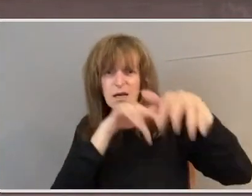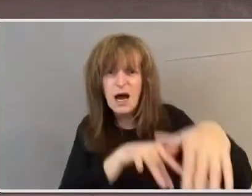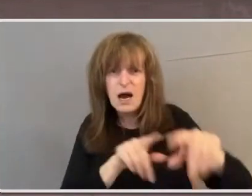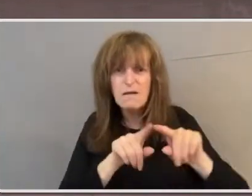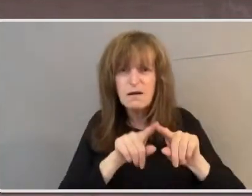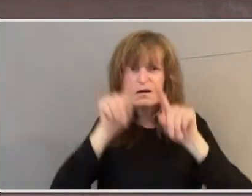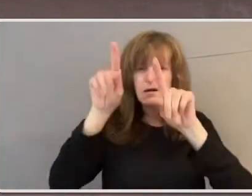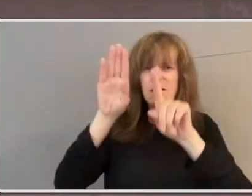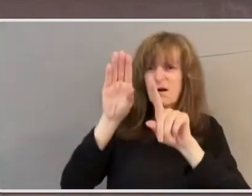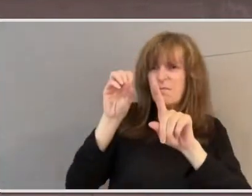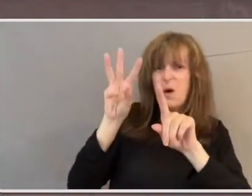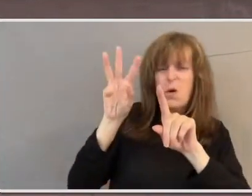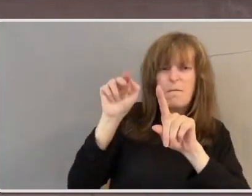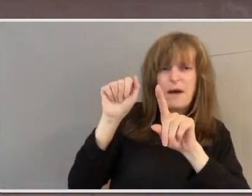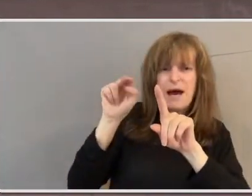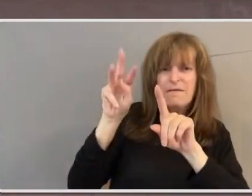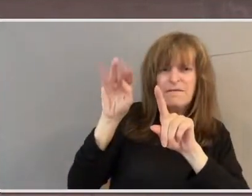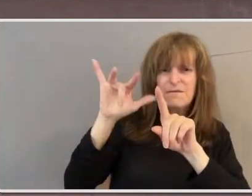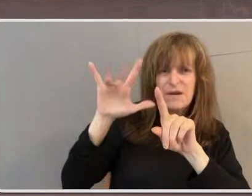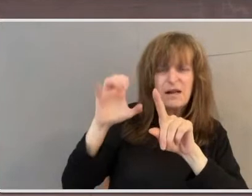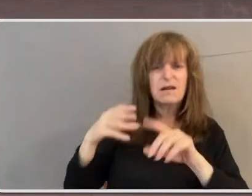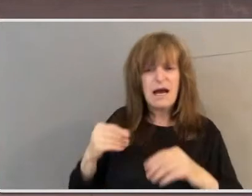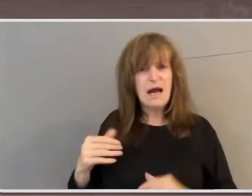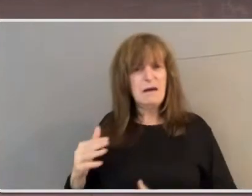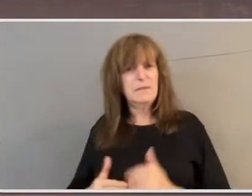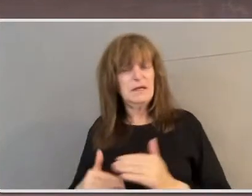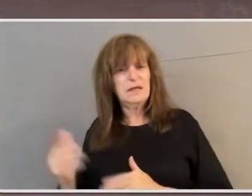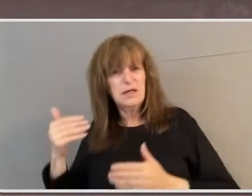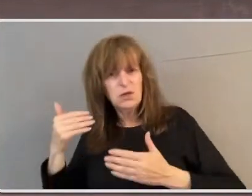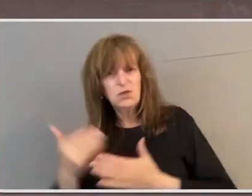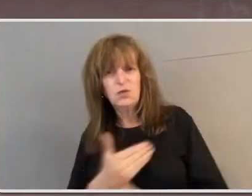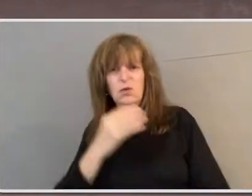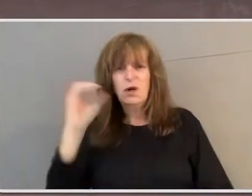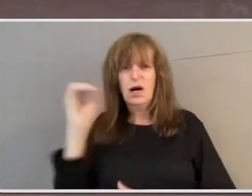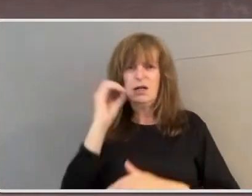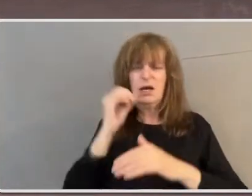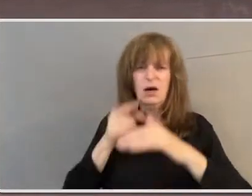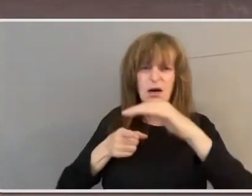Ontario Line subway with construction already underway.